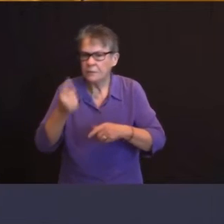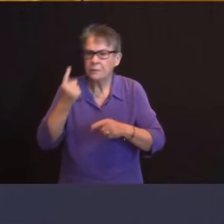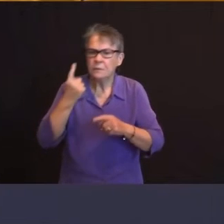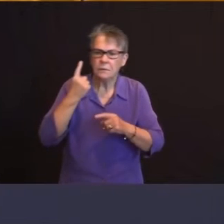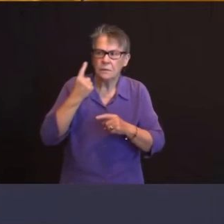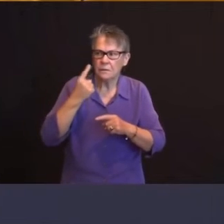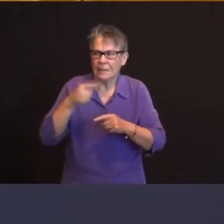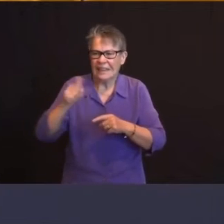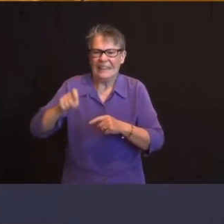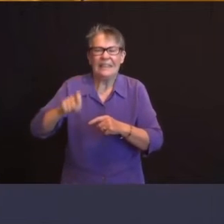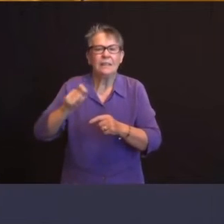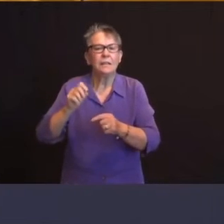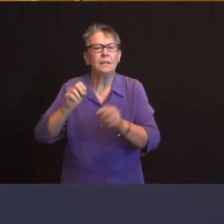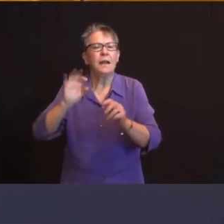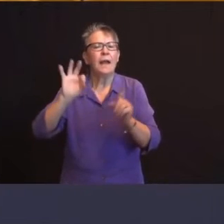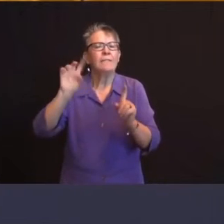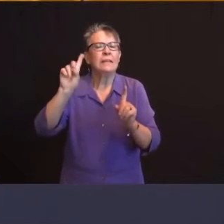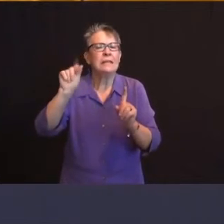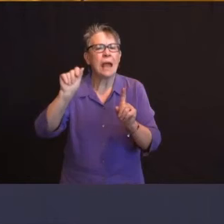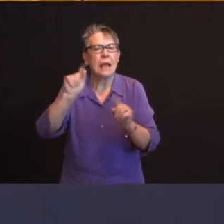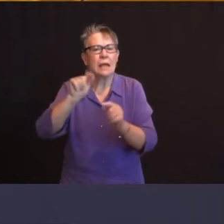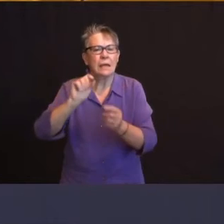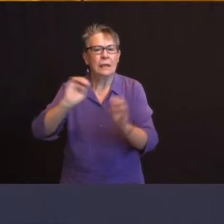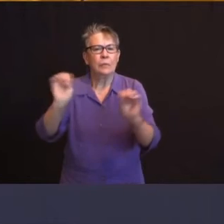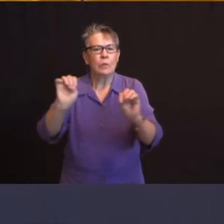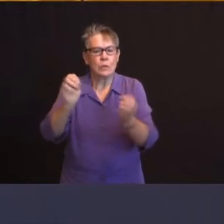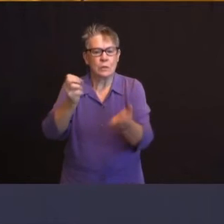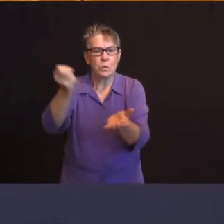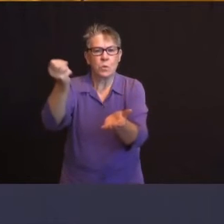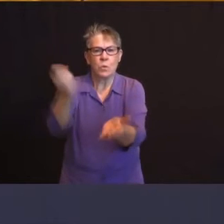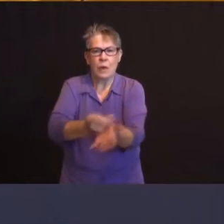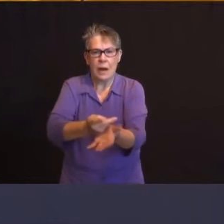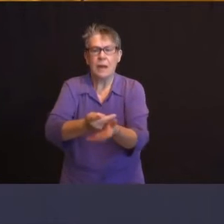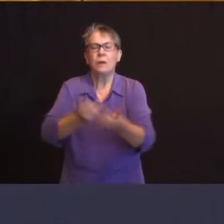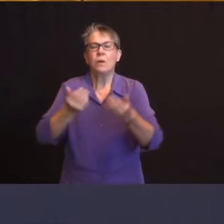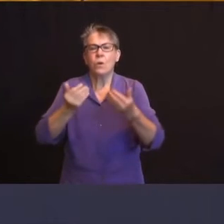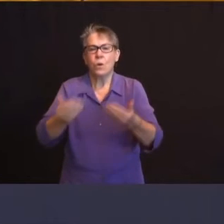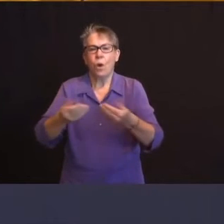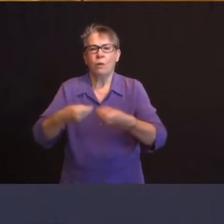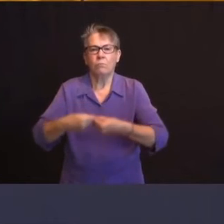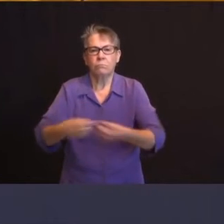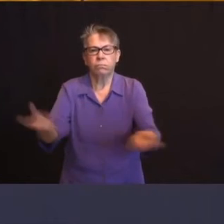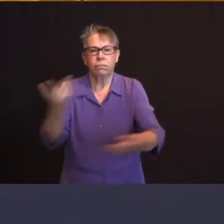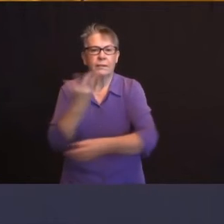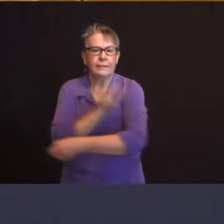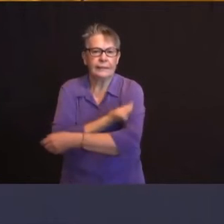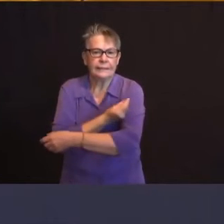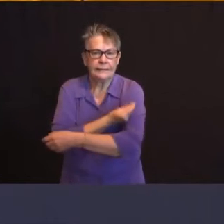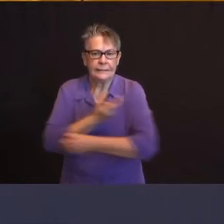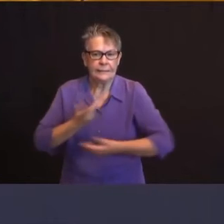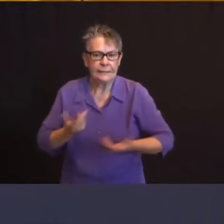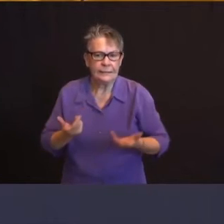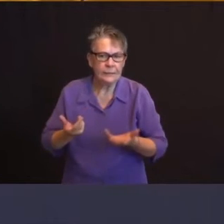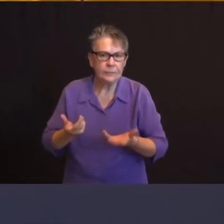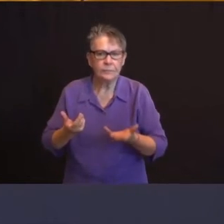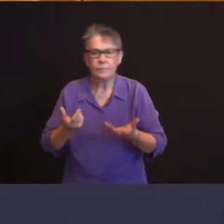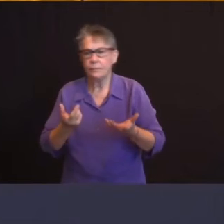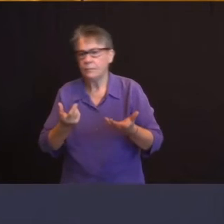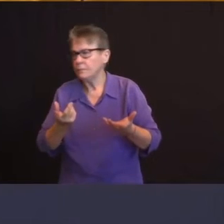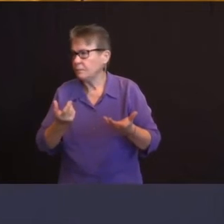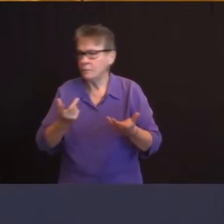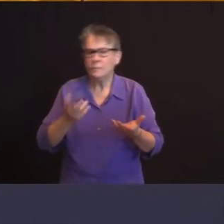is it? ACIP. ACIP? Yep. After the, so this is all going to happen, God willing, in a matter of